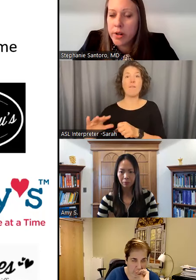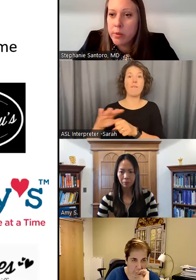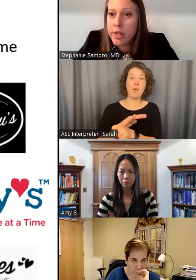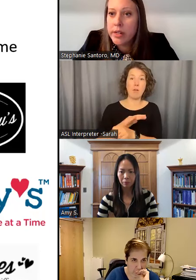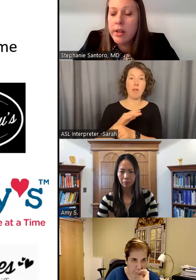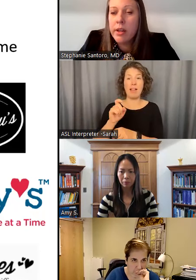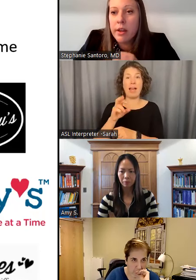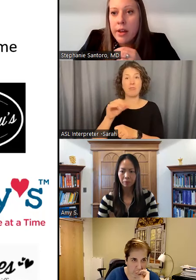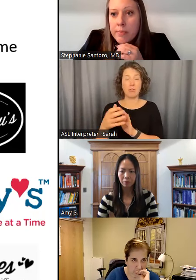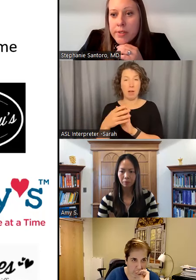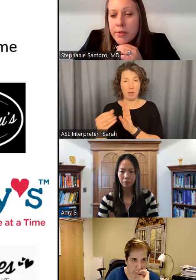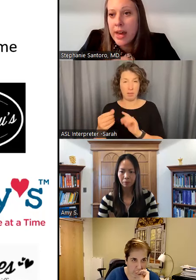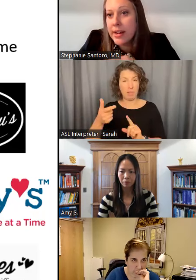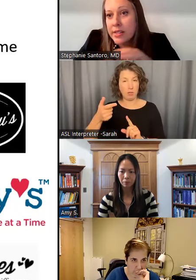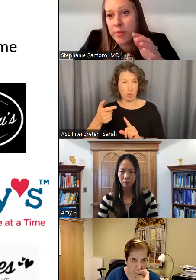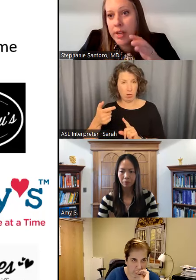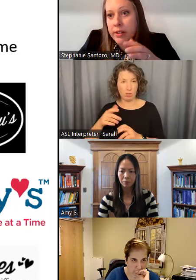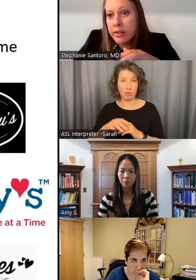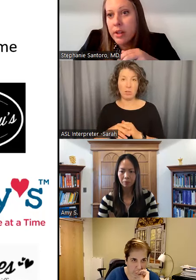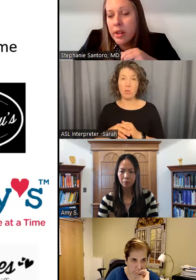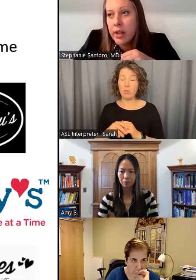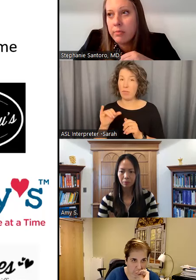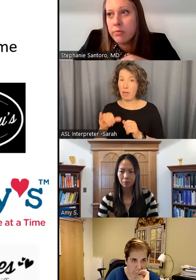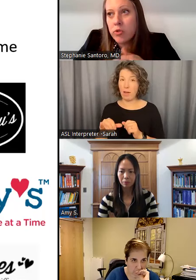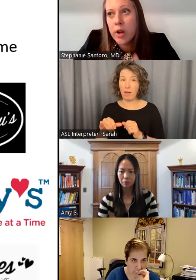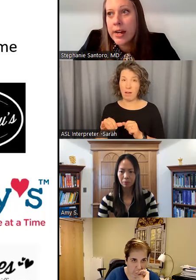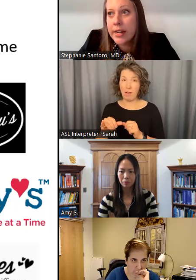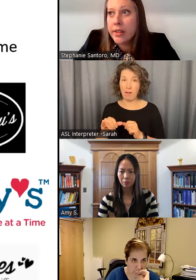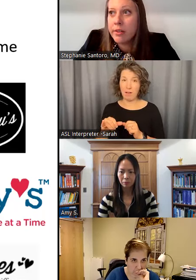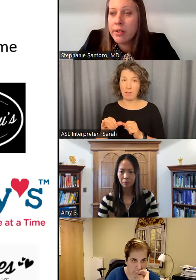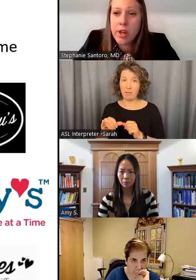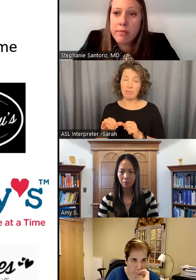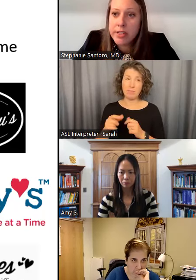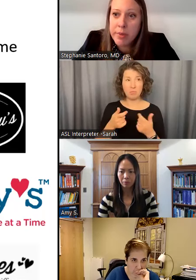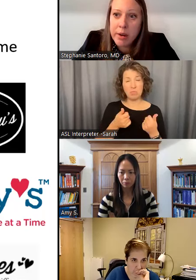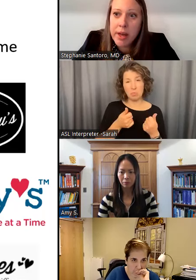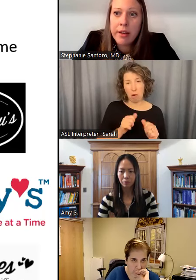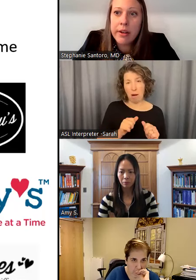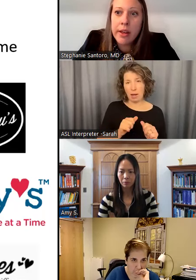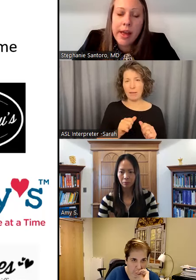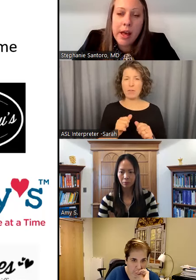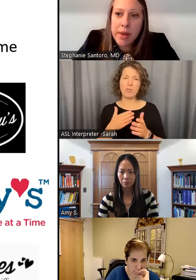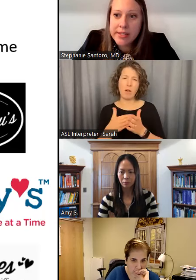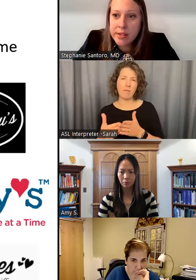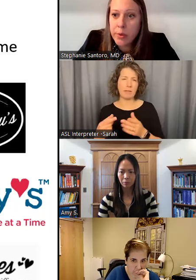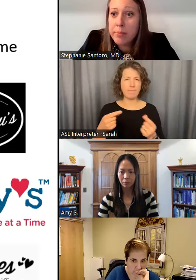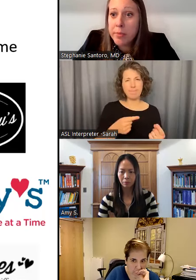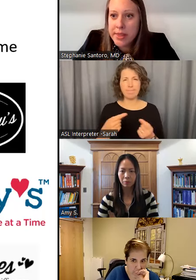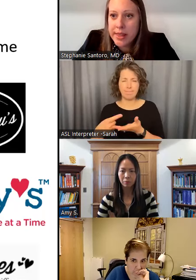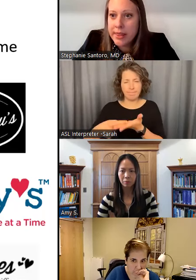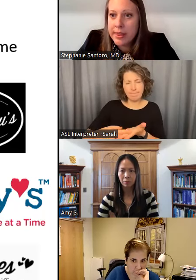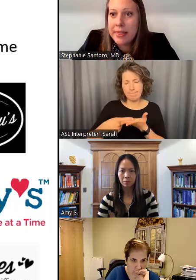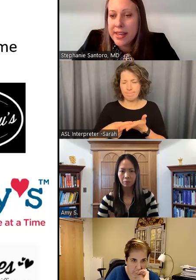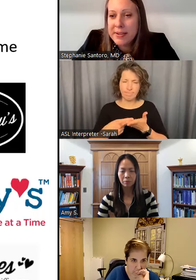chromosome 21. So that has been tried, and there's often debate about how best to